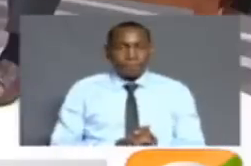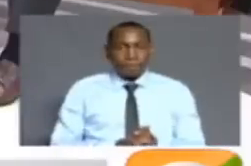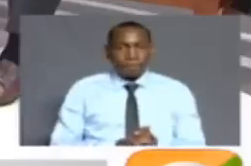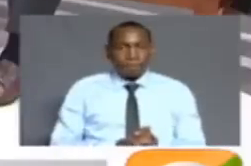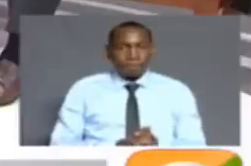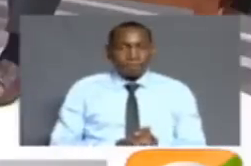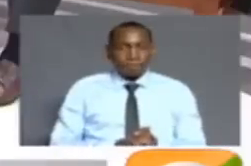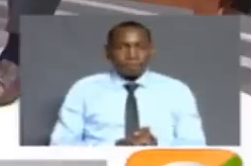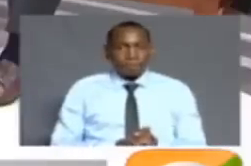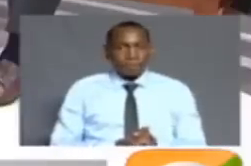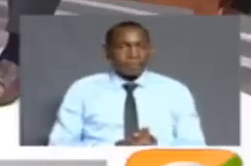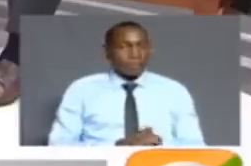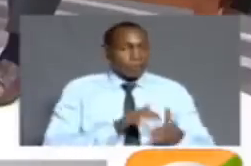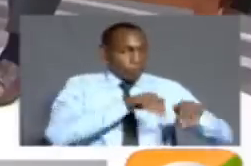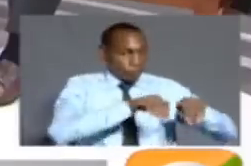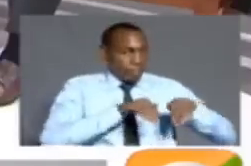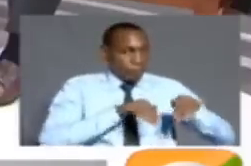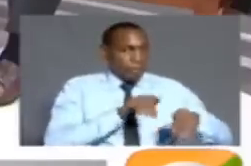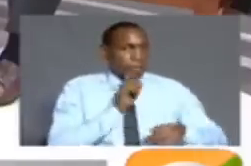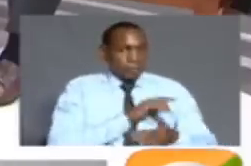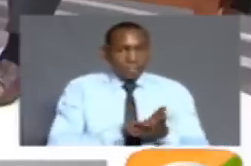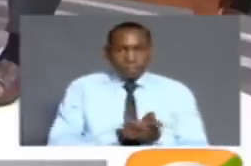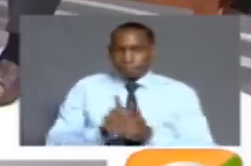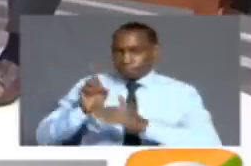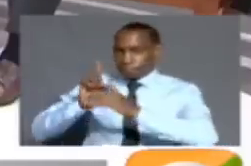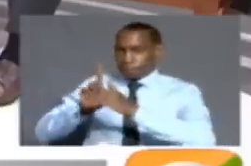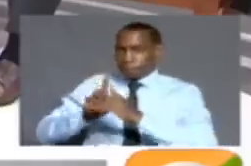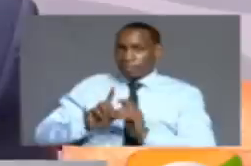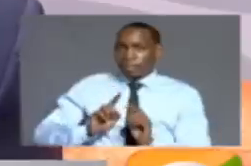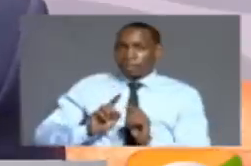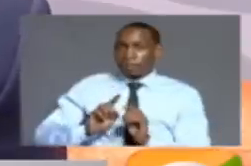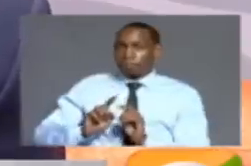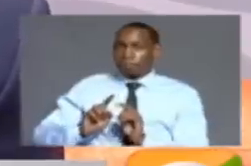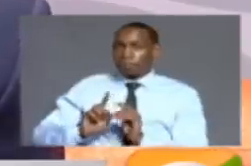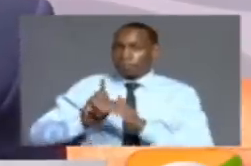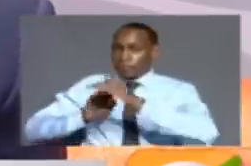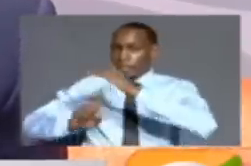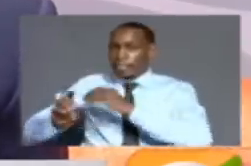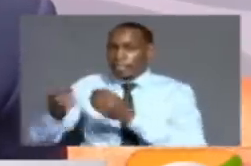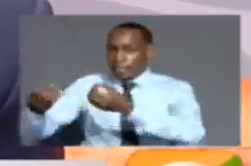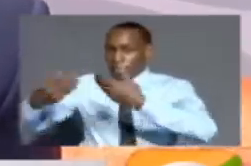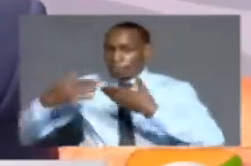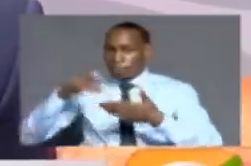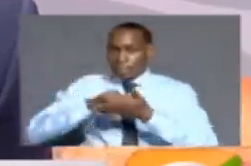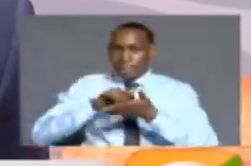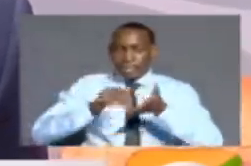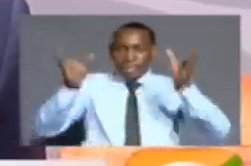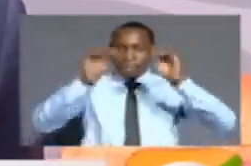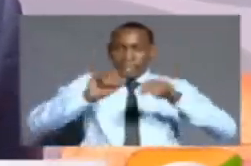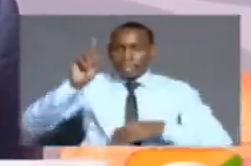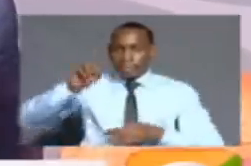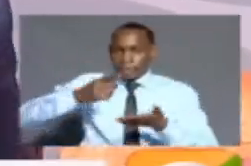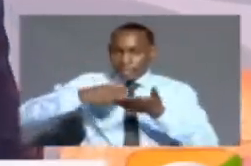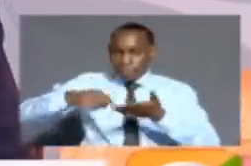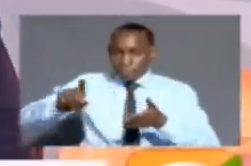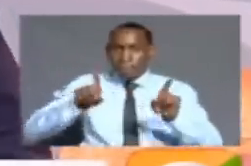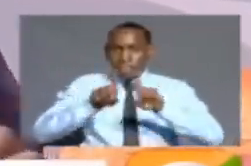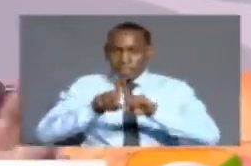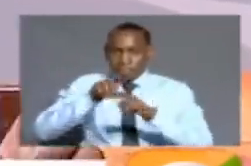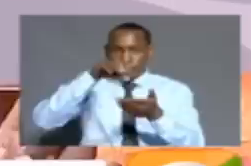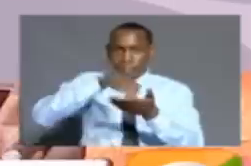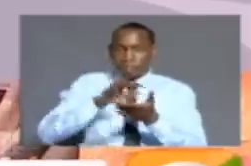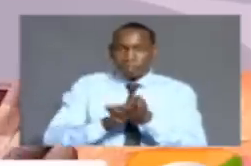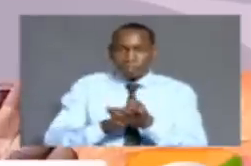they vote as a block. Let me just finalize. They will go there and they'll be told, this budget has got to go through the way it is. Uh-huh. They